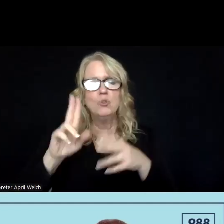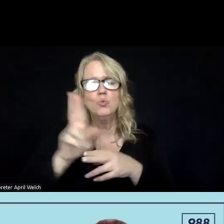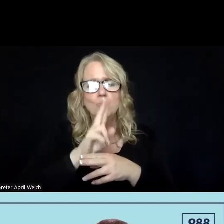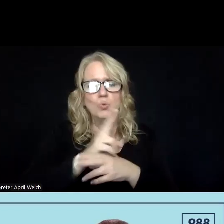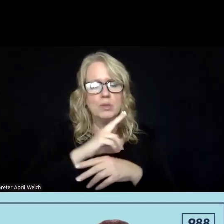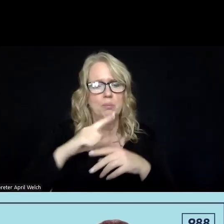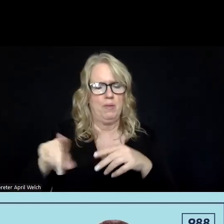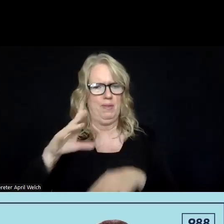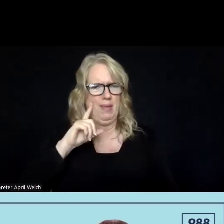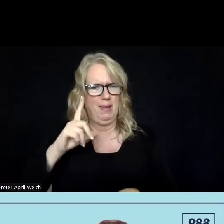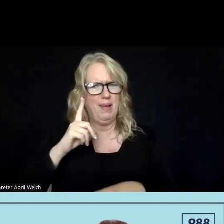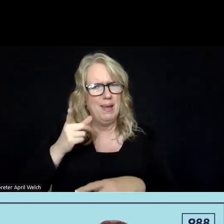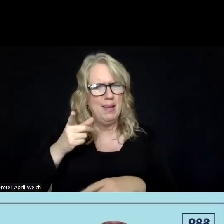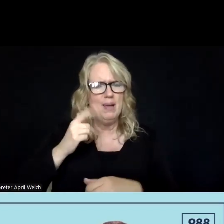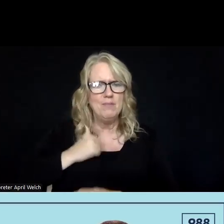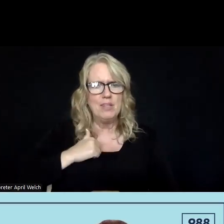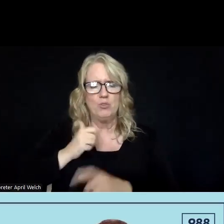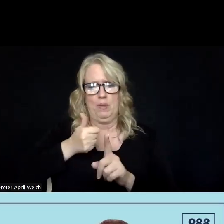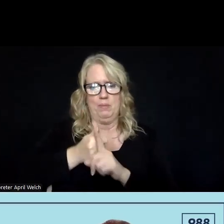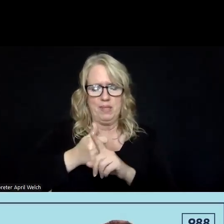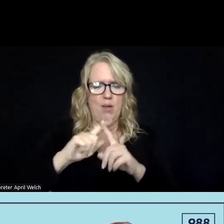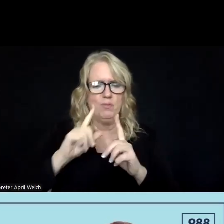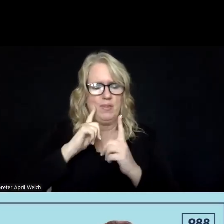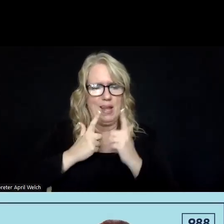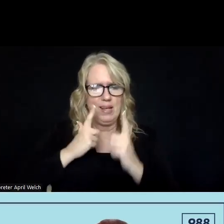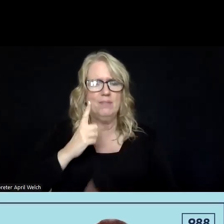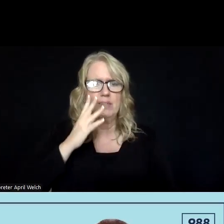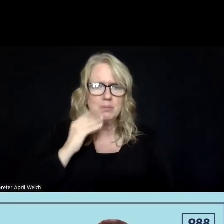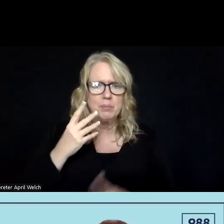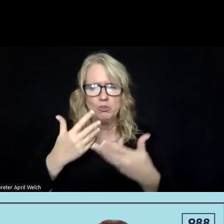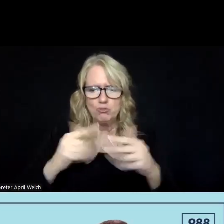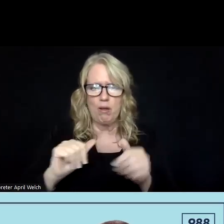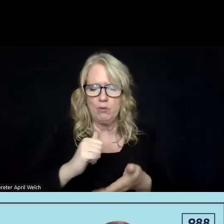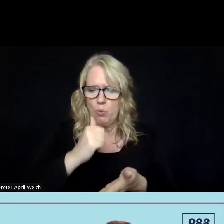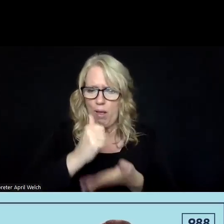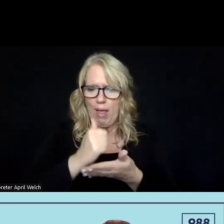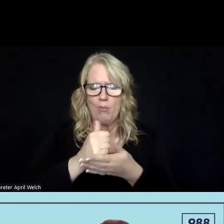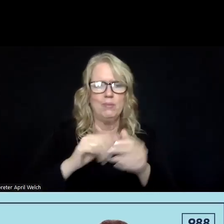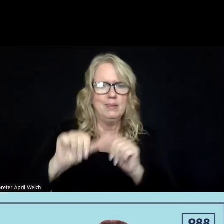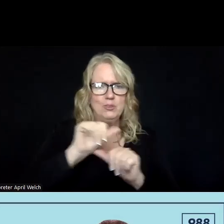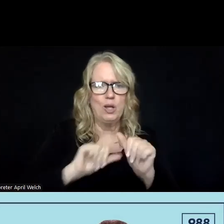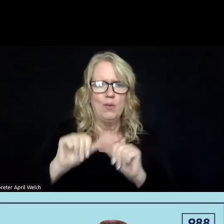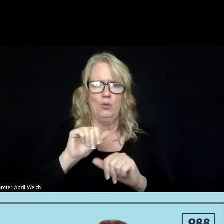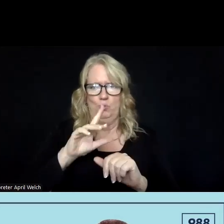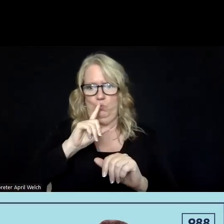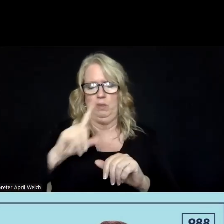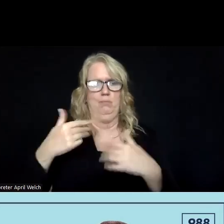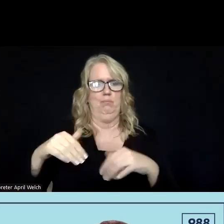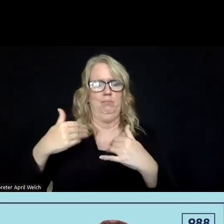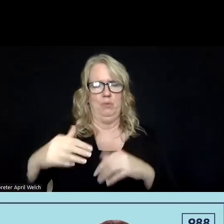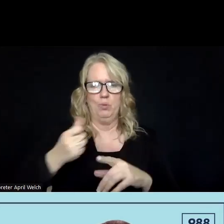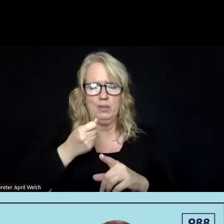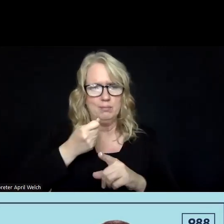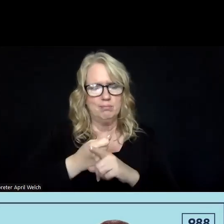the veterans themselves and a lived experience profile to try to help one another to really put an impact on the